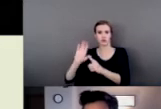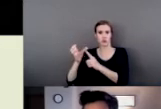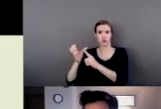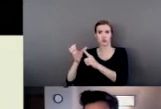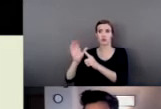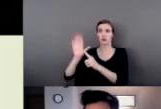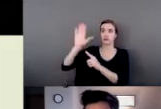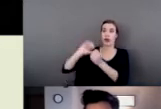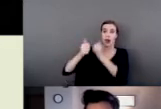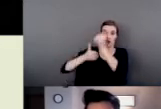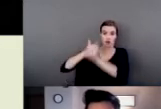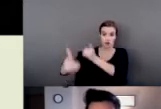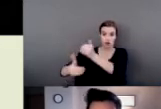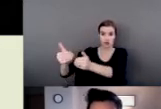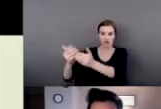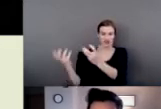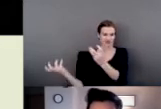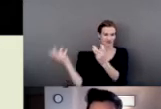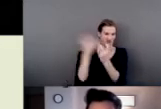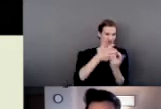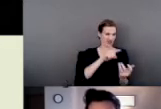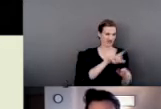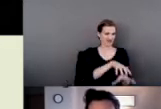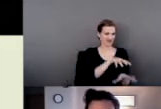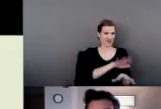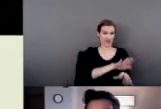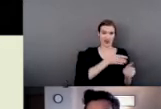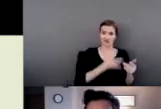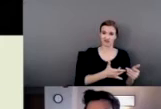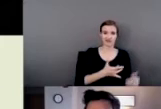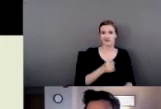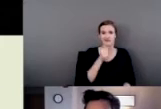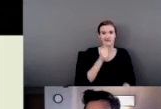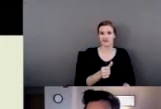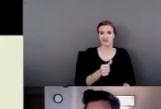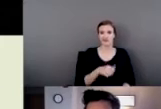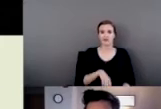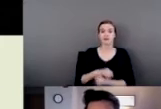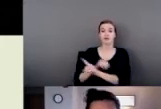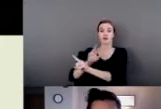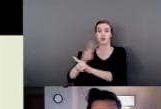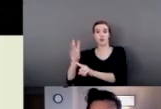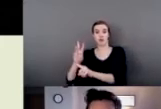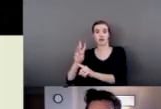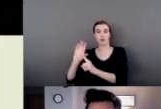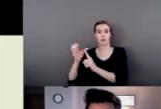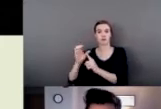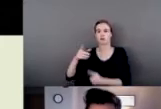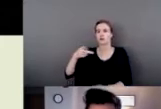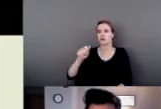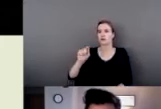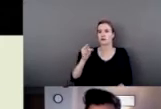with the indigenous way of living. You know, the Western culture is patriarchal. Native communities